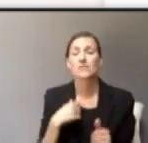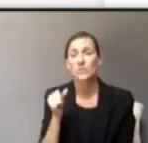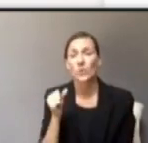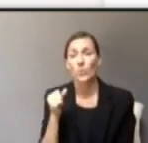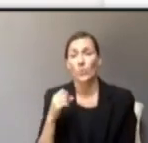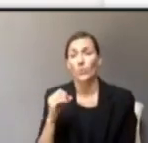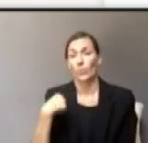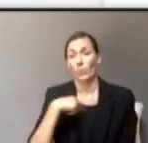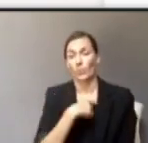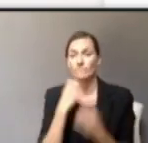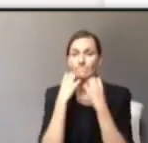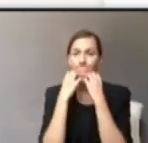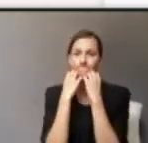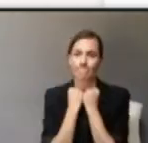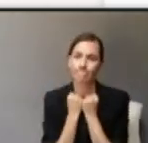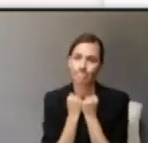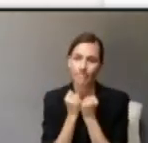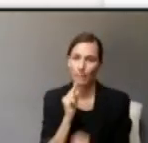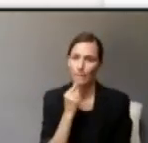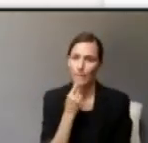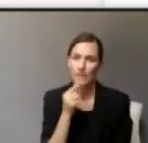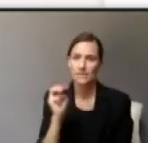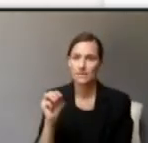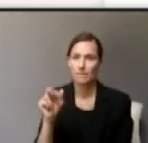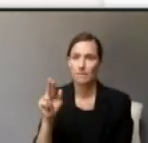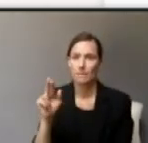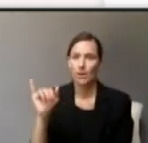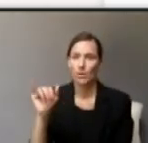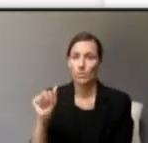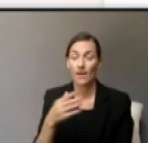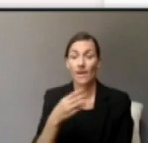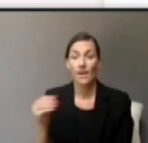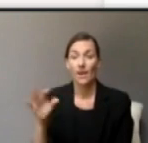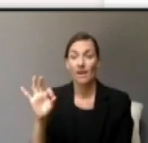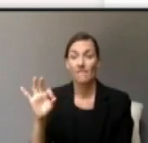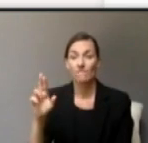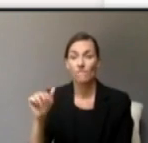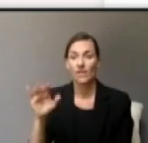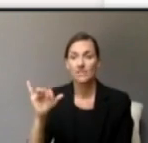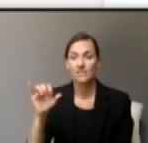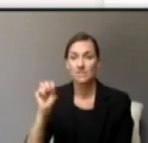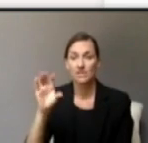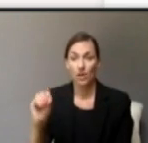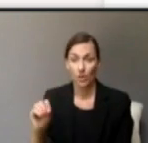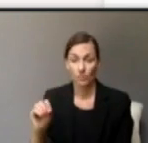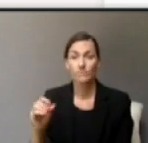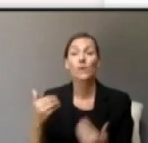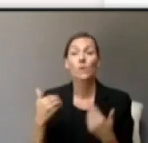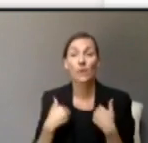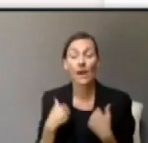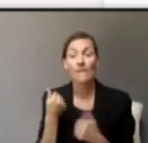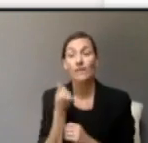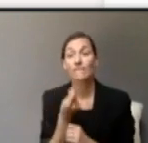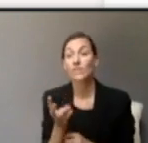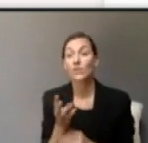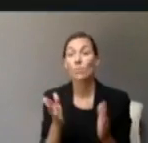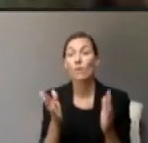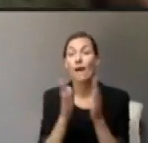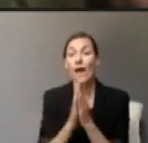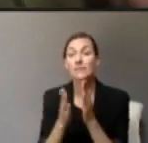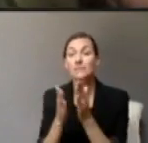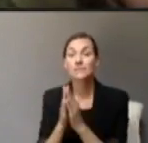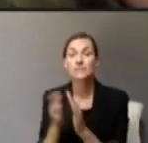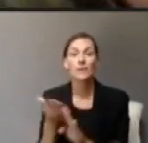are going to dearly miss Maria and Francisco. We do have a few asks before you